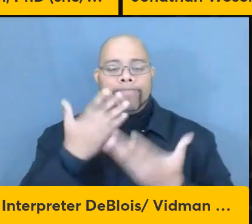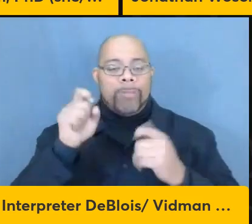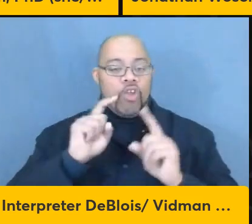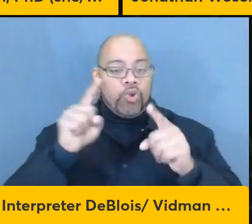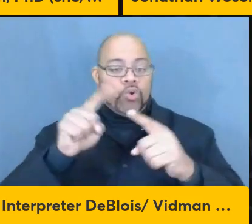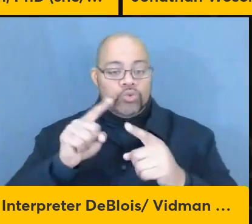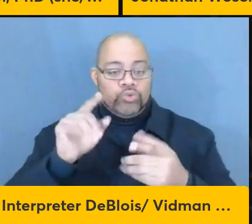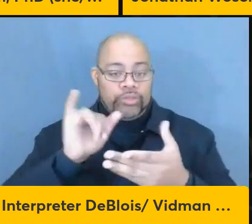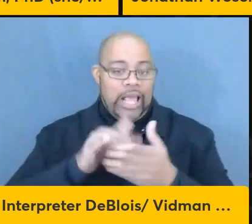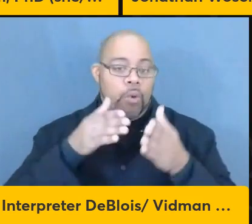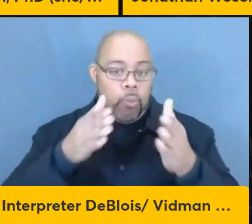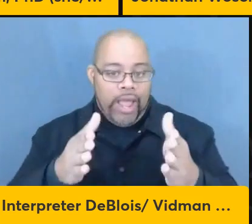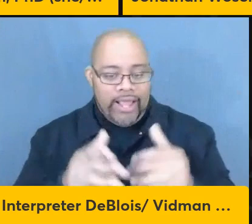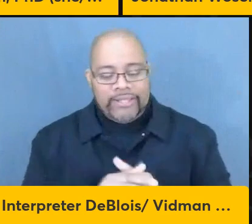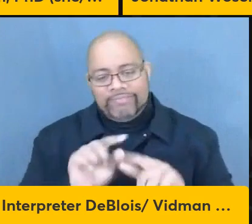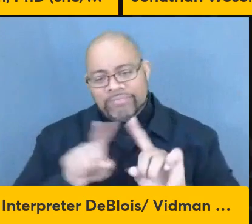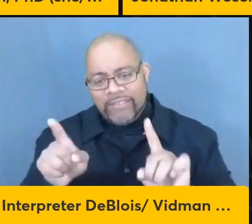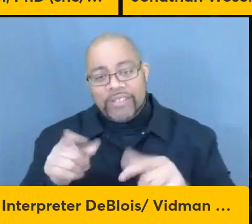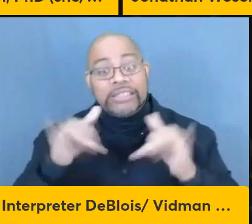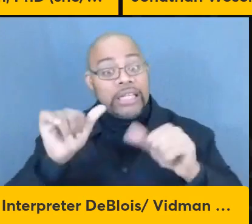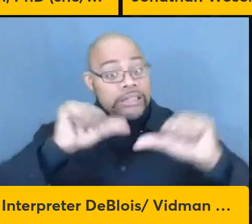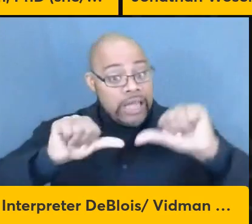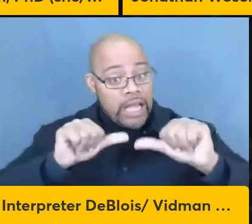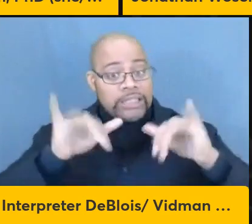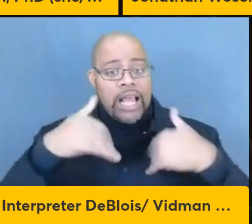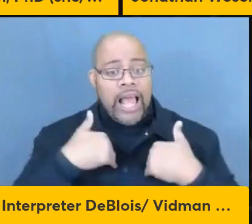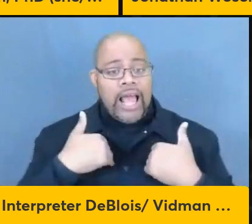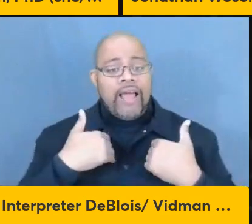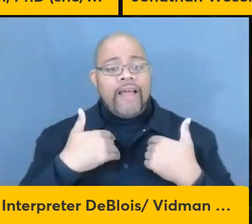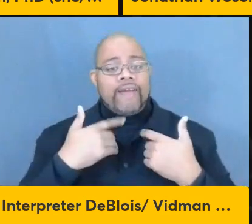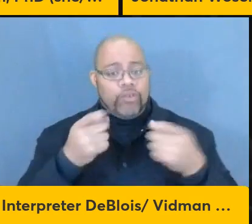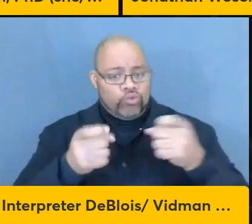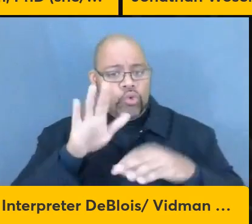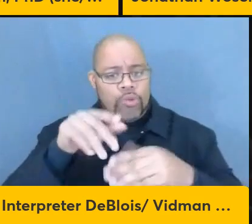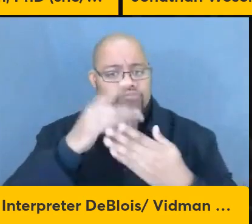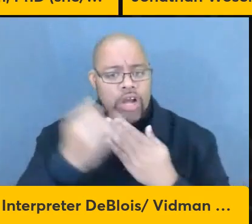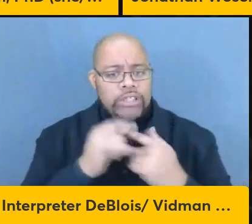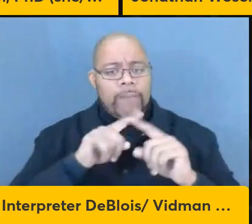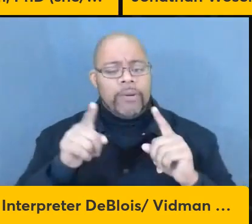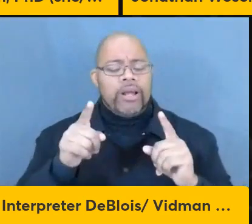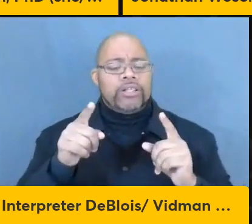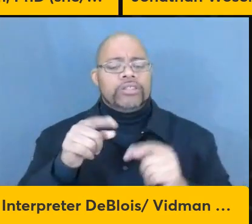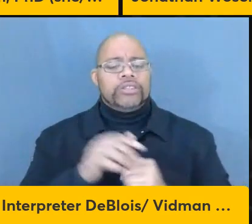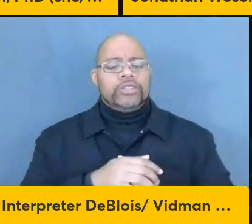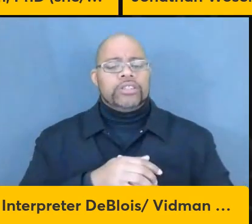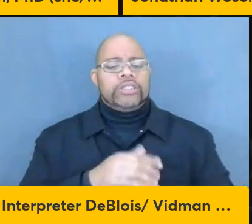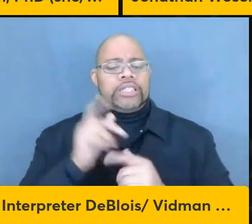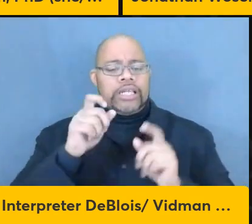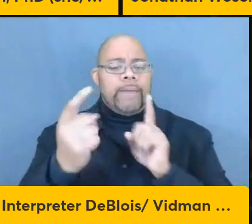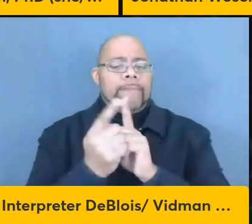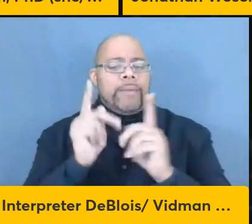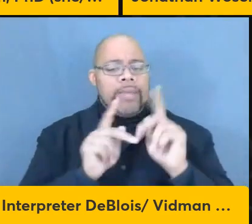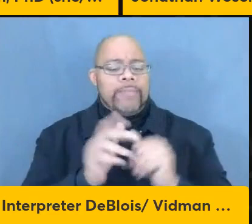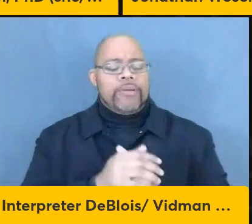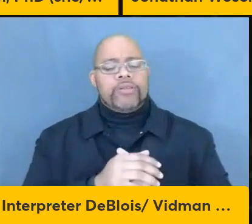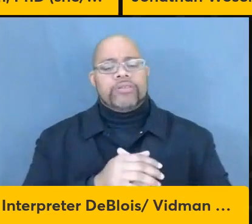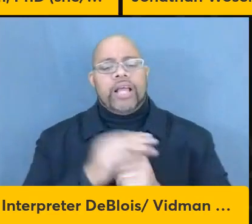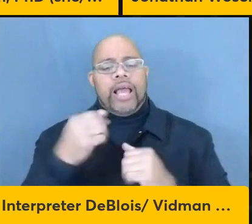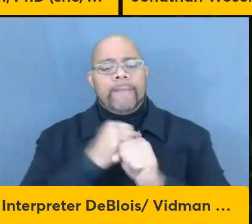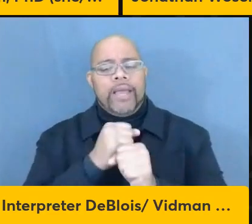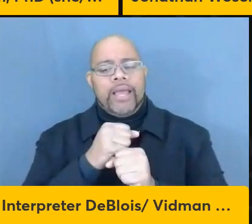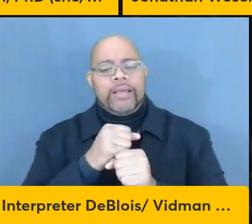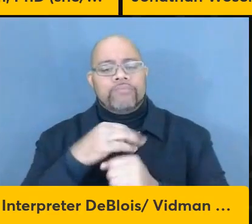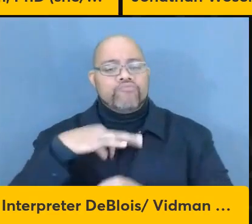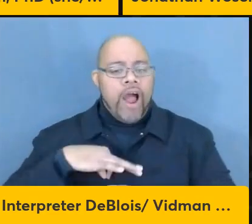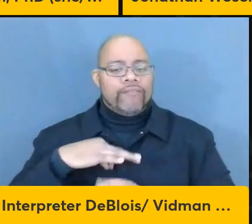this route. It's still science, you still have autonomy over your project, but you can also lead people and create profits